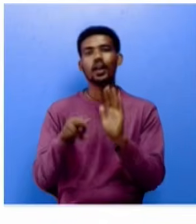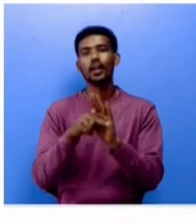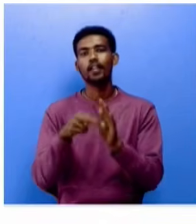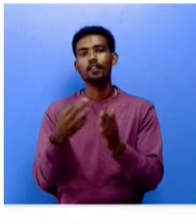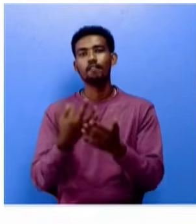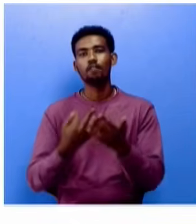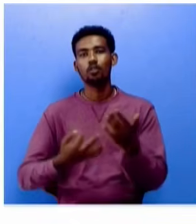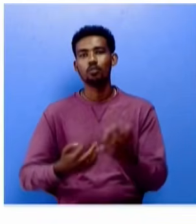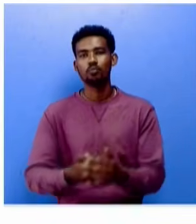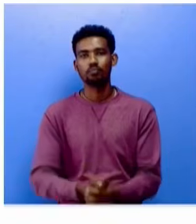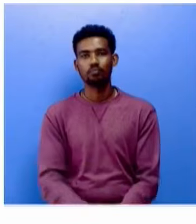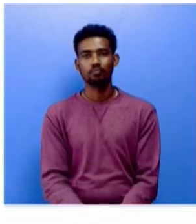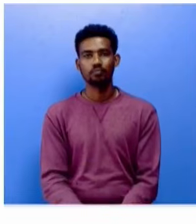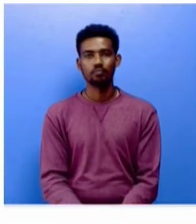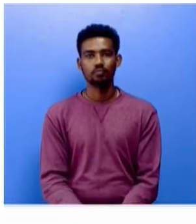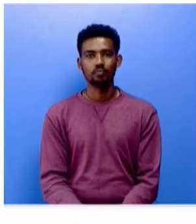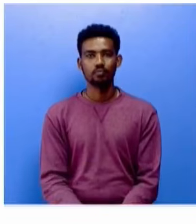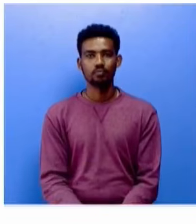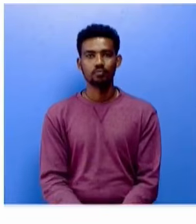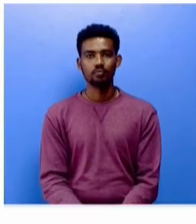board